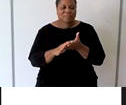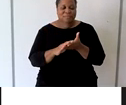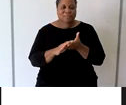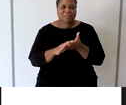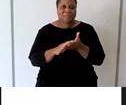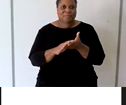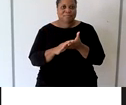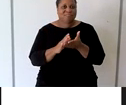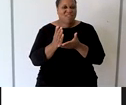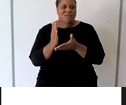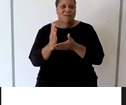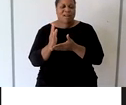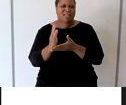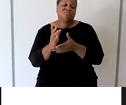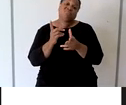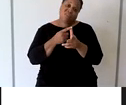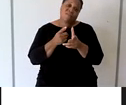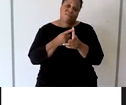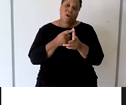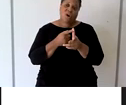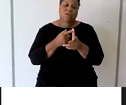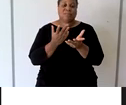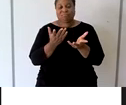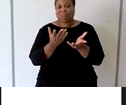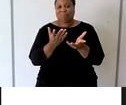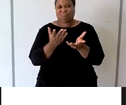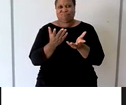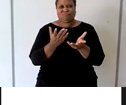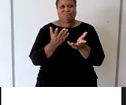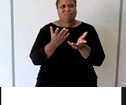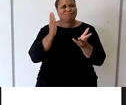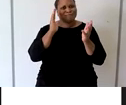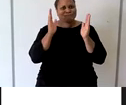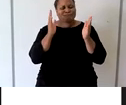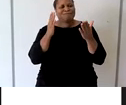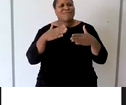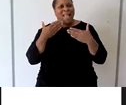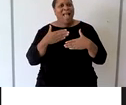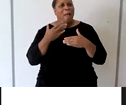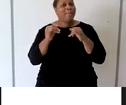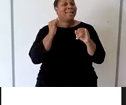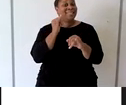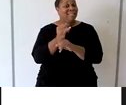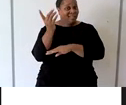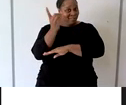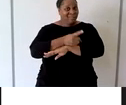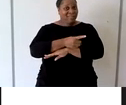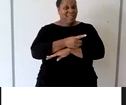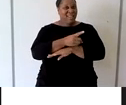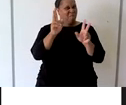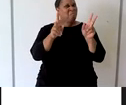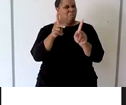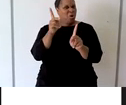All right. Well, first off, I just wanted to wish everybody a very happy International Day of Persons with